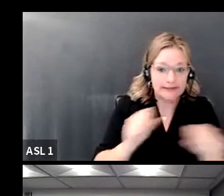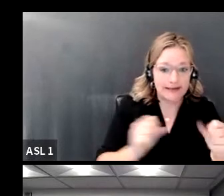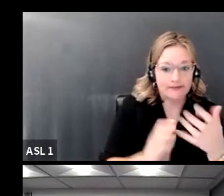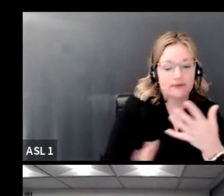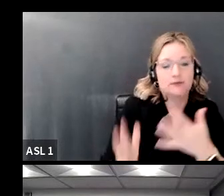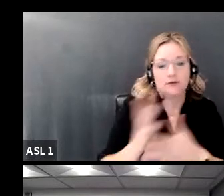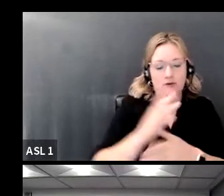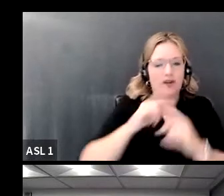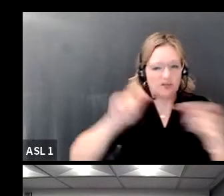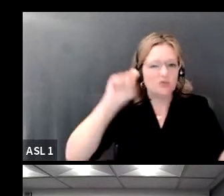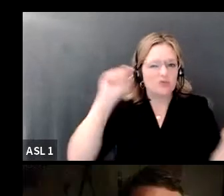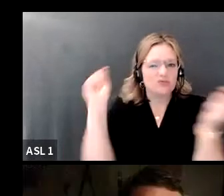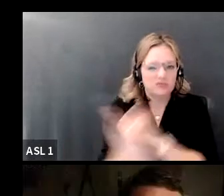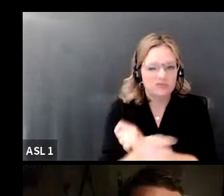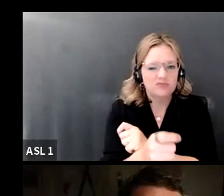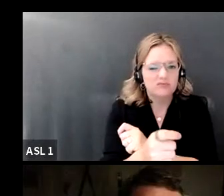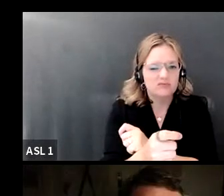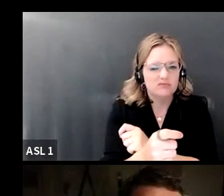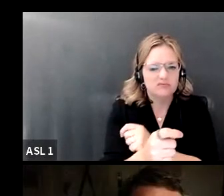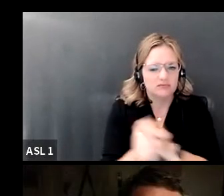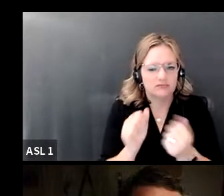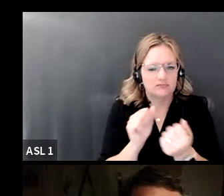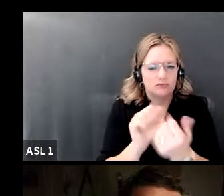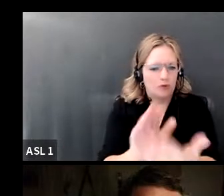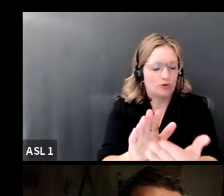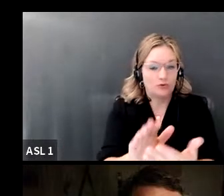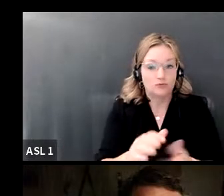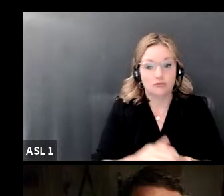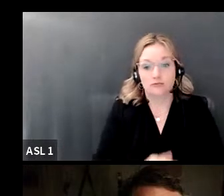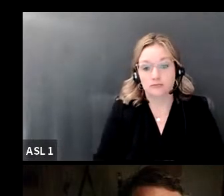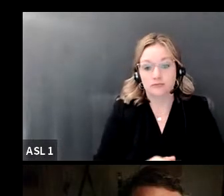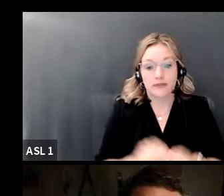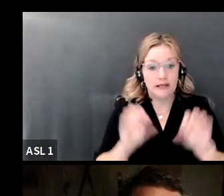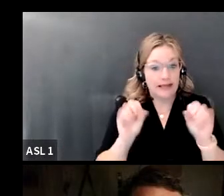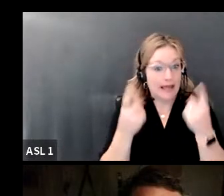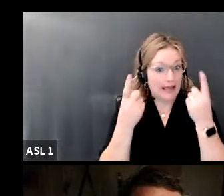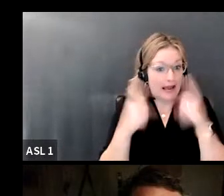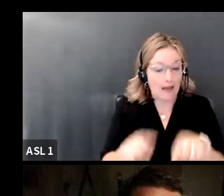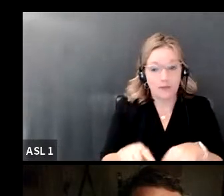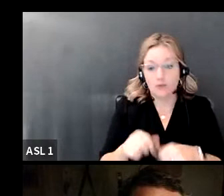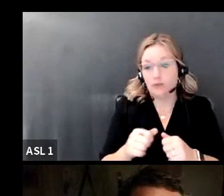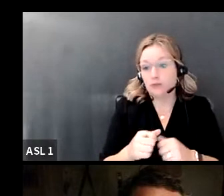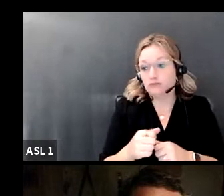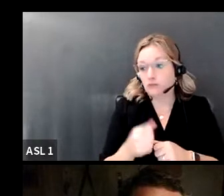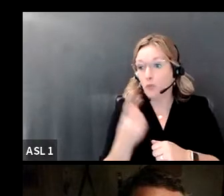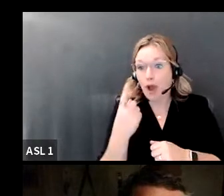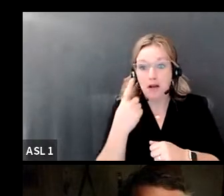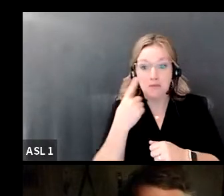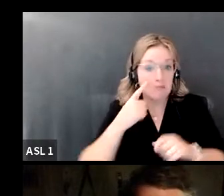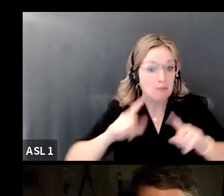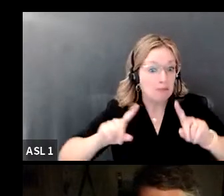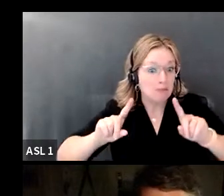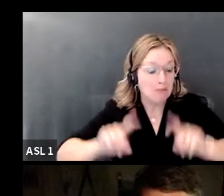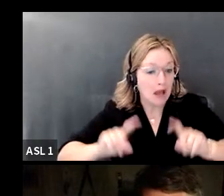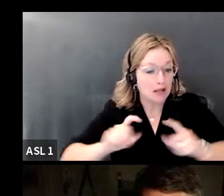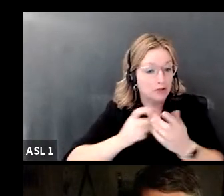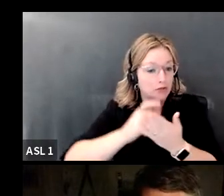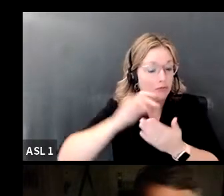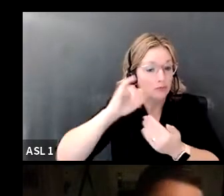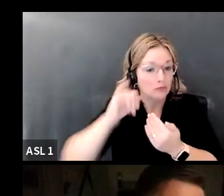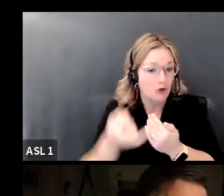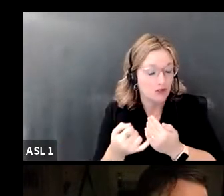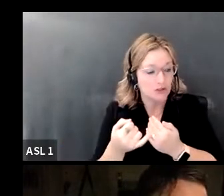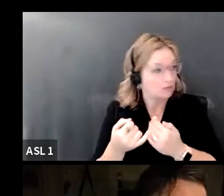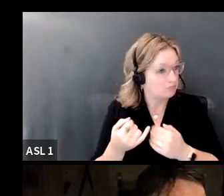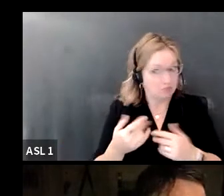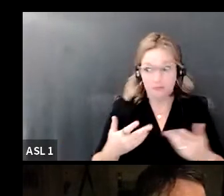reform this is not work that can happen in one pilot project we understand that when it comes to transformative changes